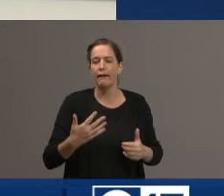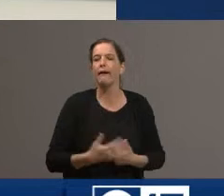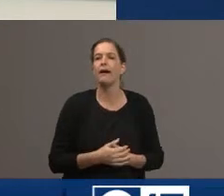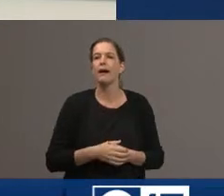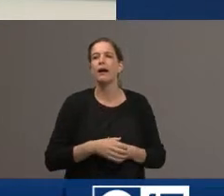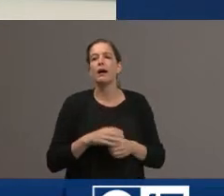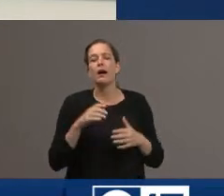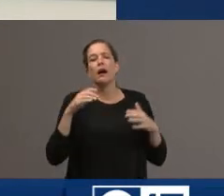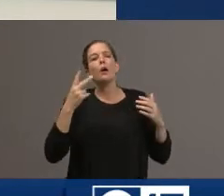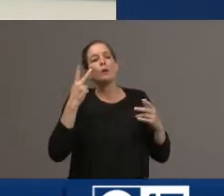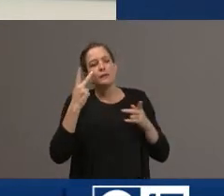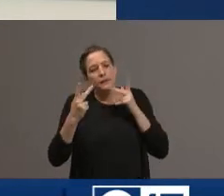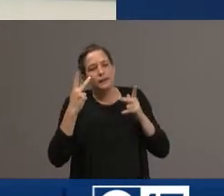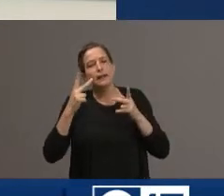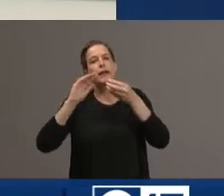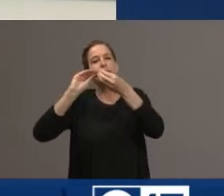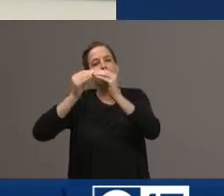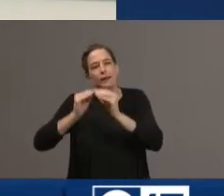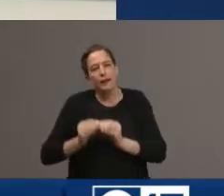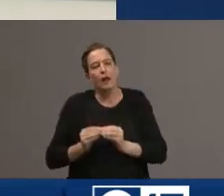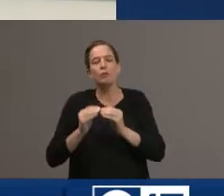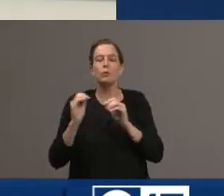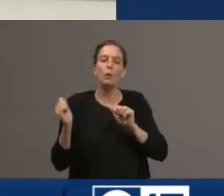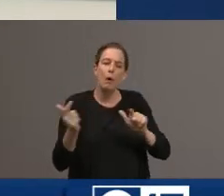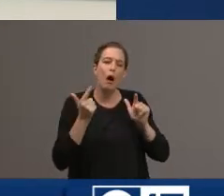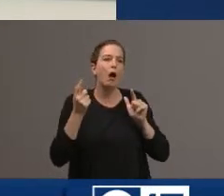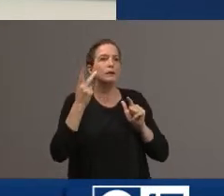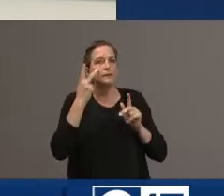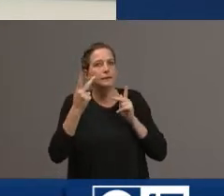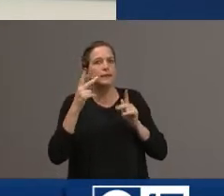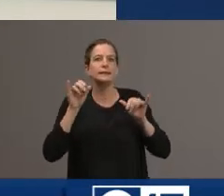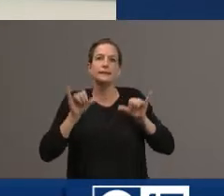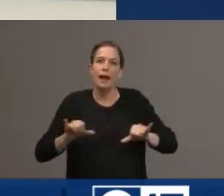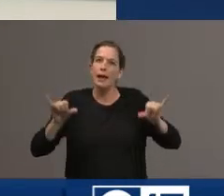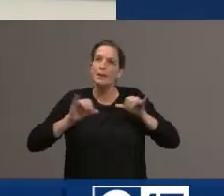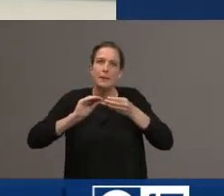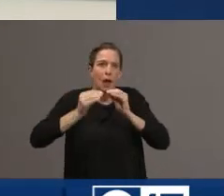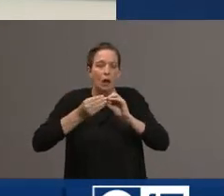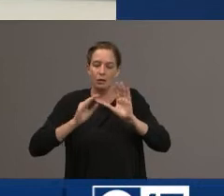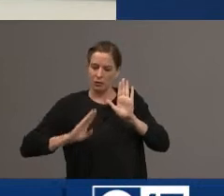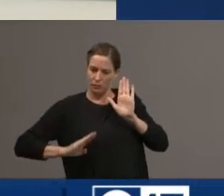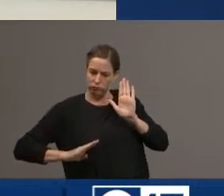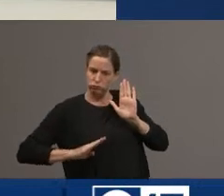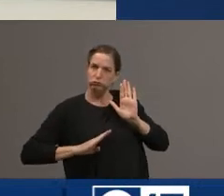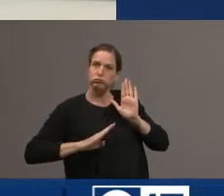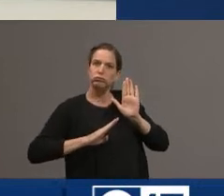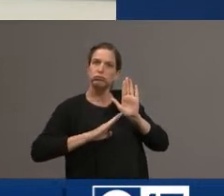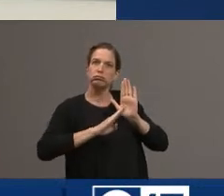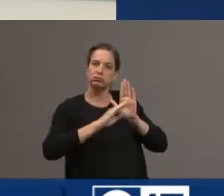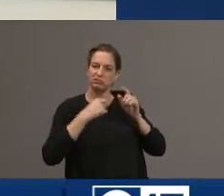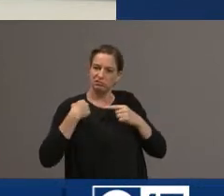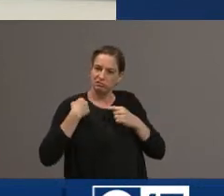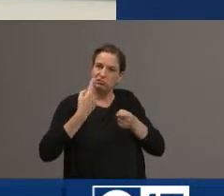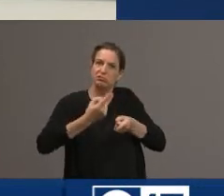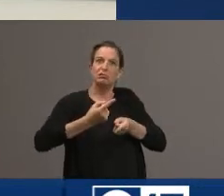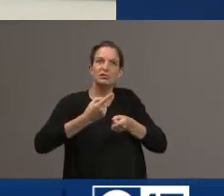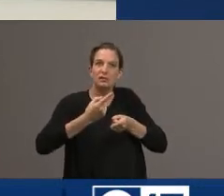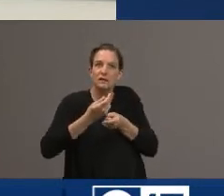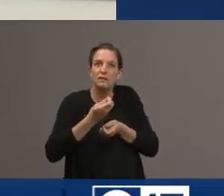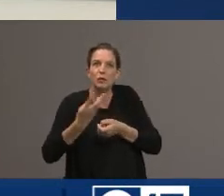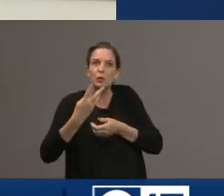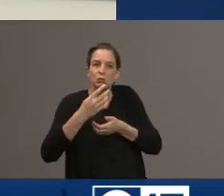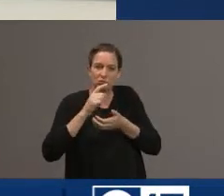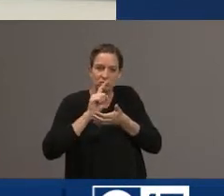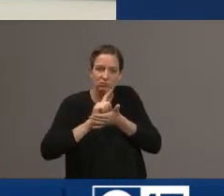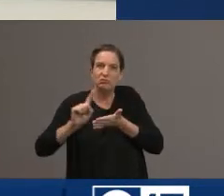and I won't bore you with all the details. I think everybody in the room is familiar with the numbers, trending in this direction for weeks now. Do you feel like you made